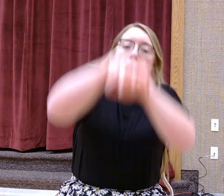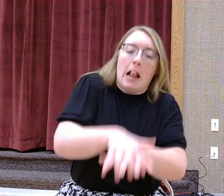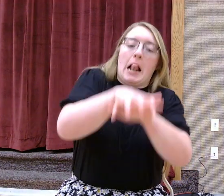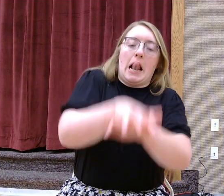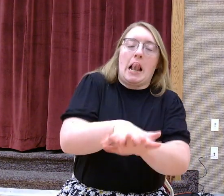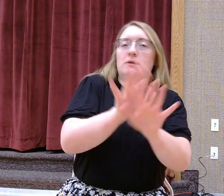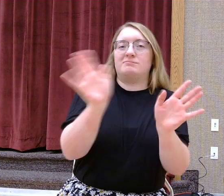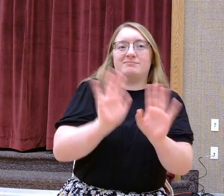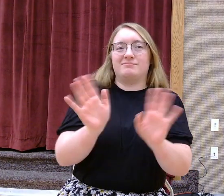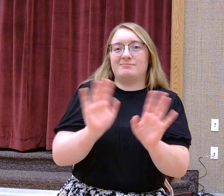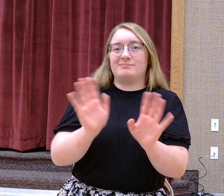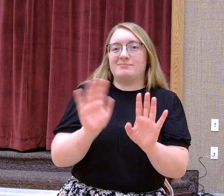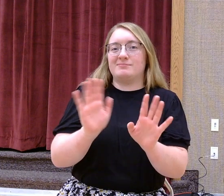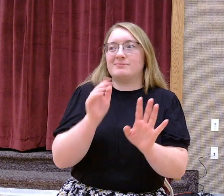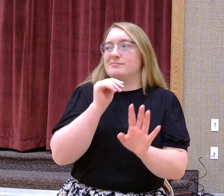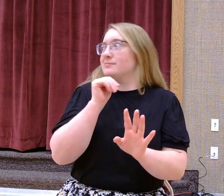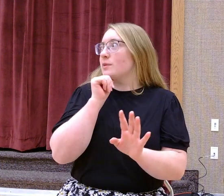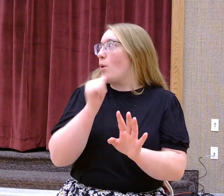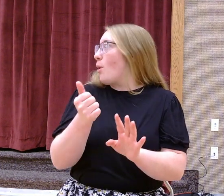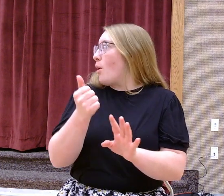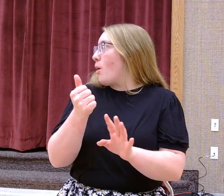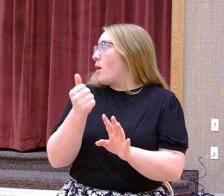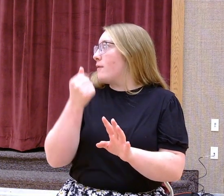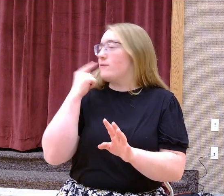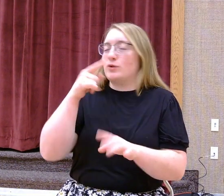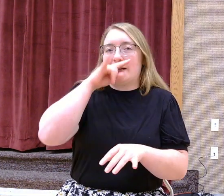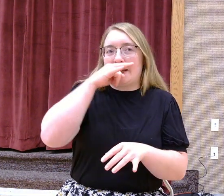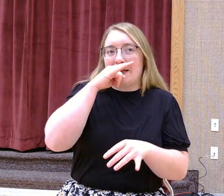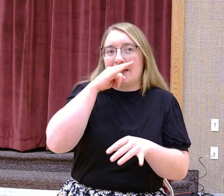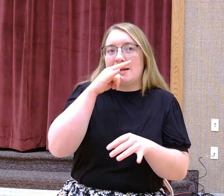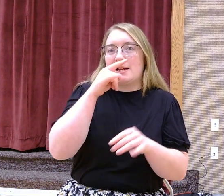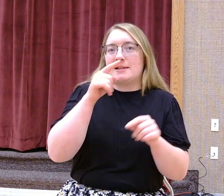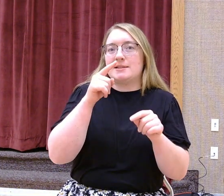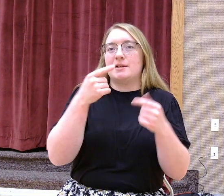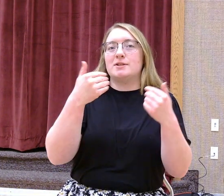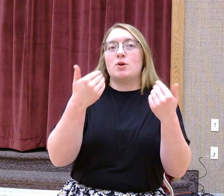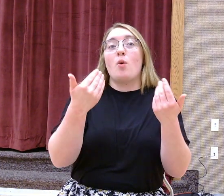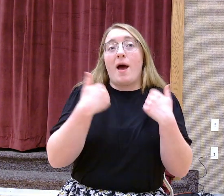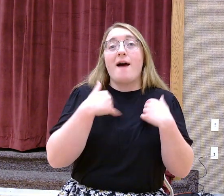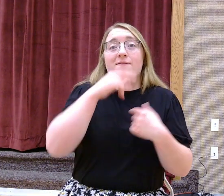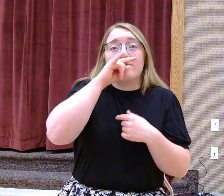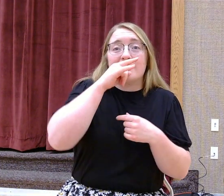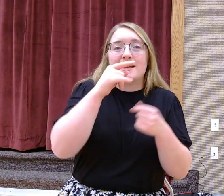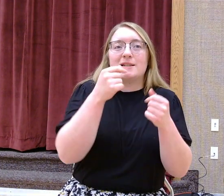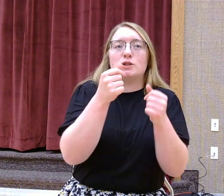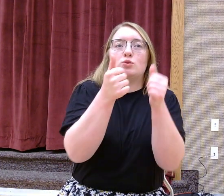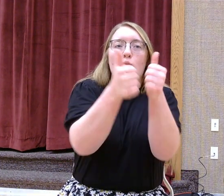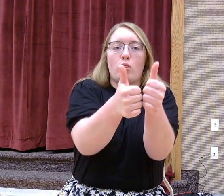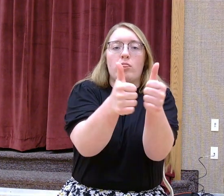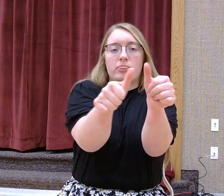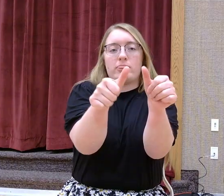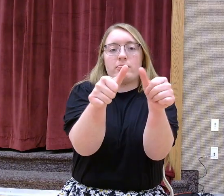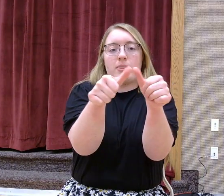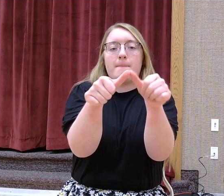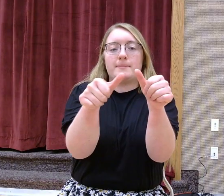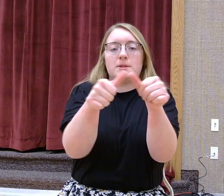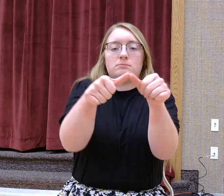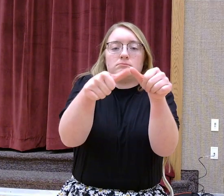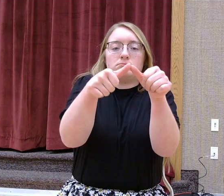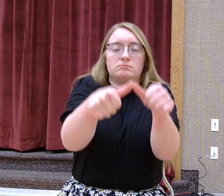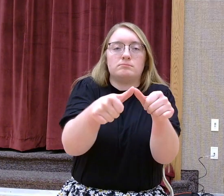kid, right? You're not going to do this to a kid. You can take that kid and you can use 2 thumbs and press down 1.5